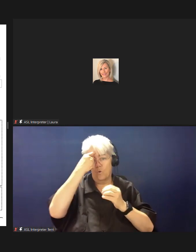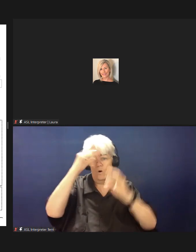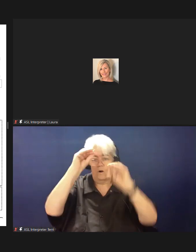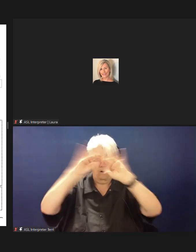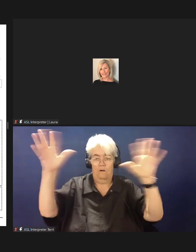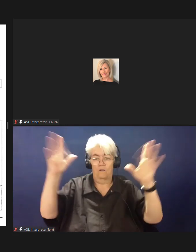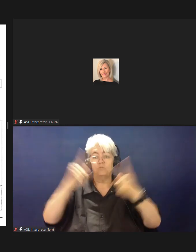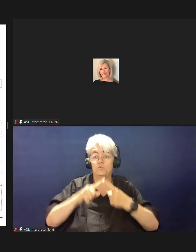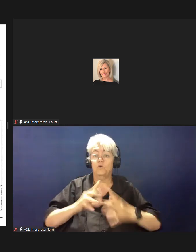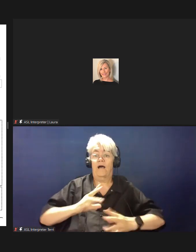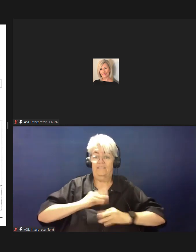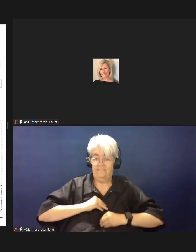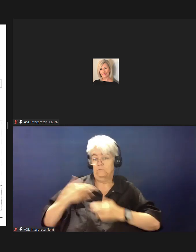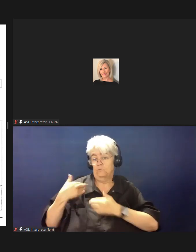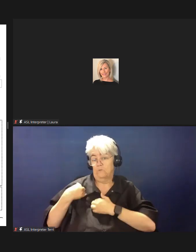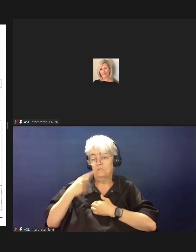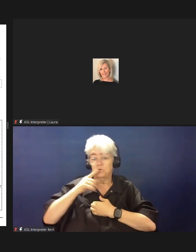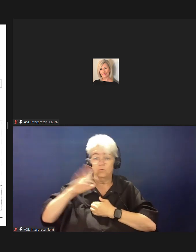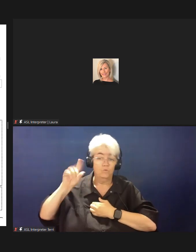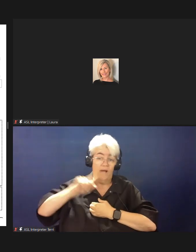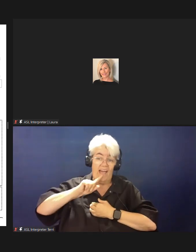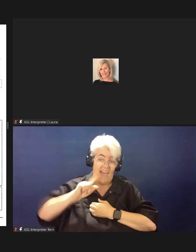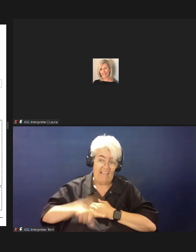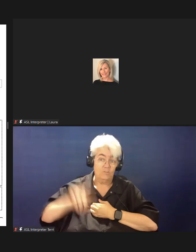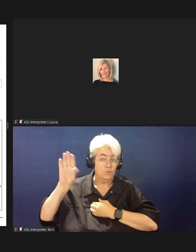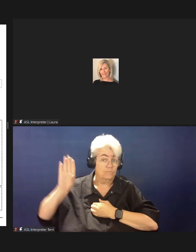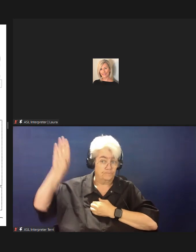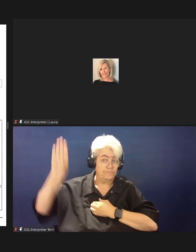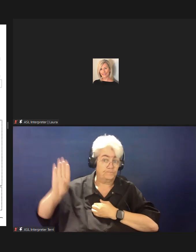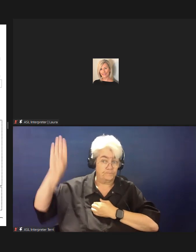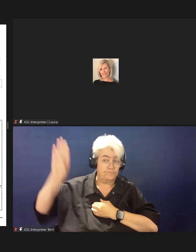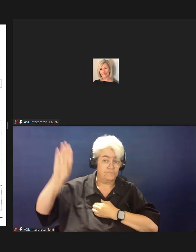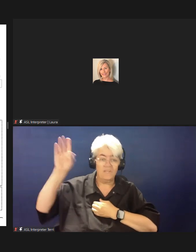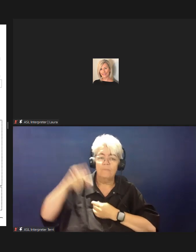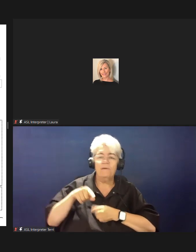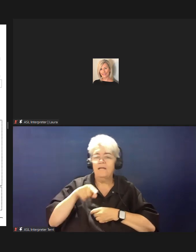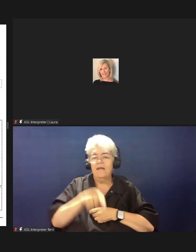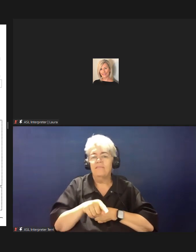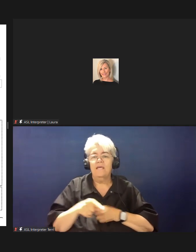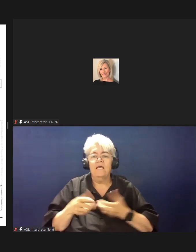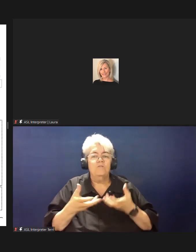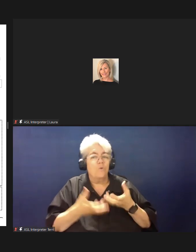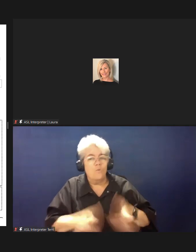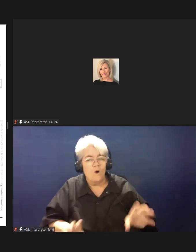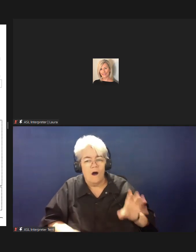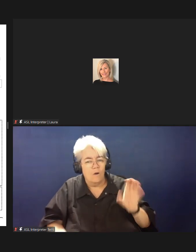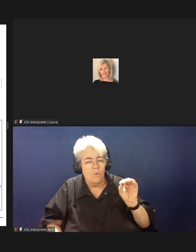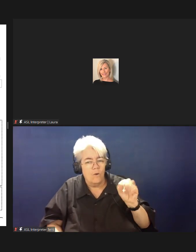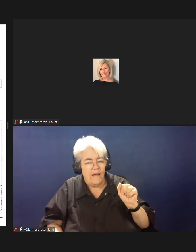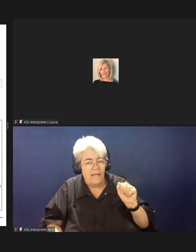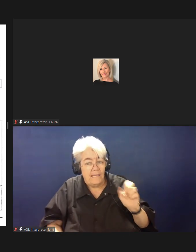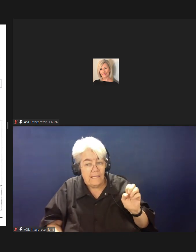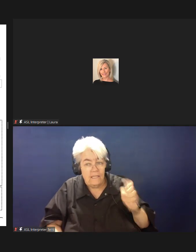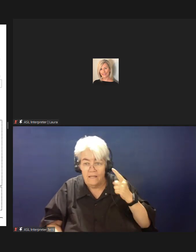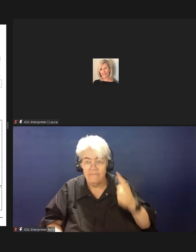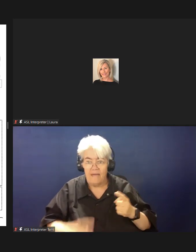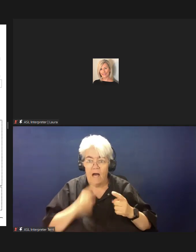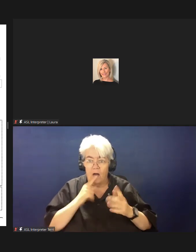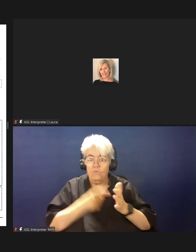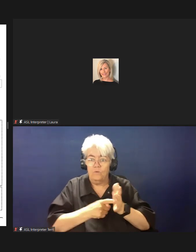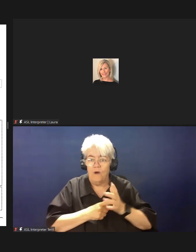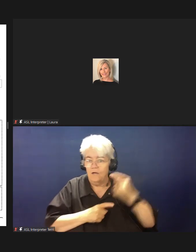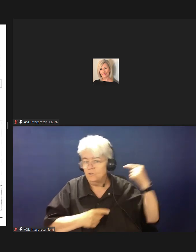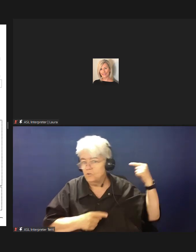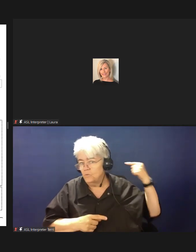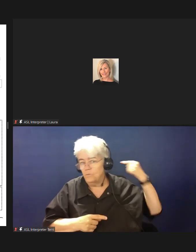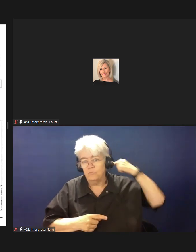tone screening, but they may be very tactily resistant to having an OAE done, which requires a probe insertion in the